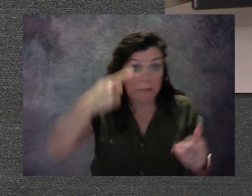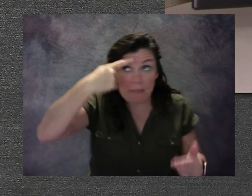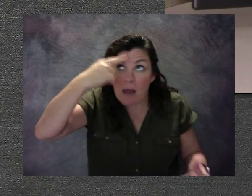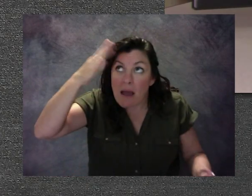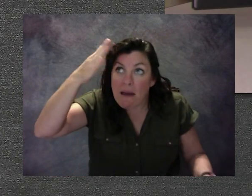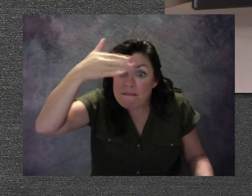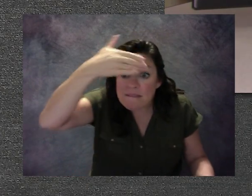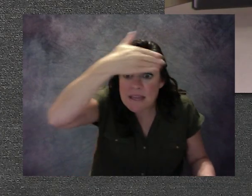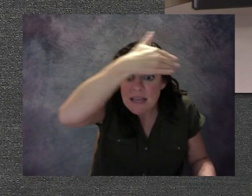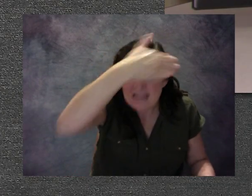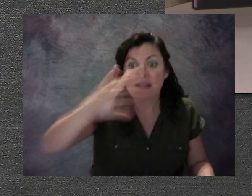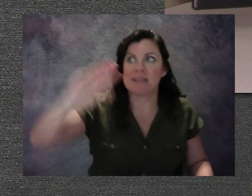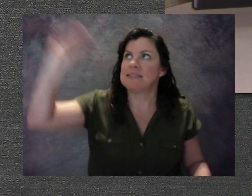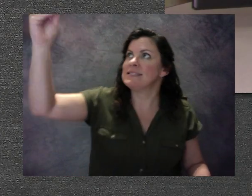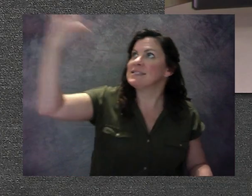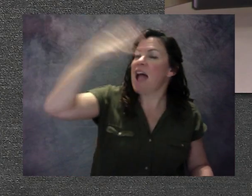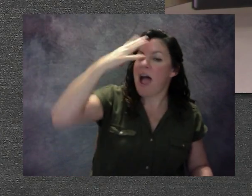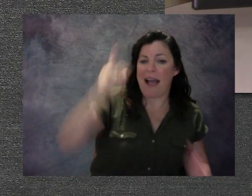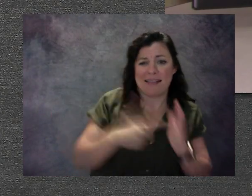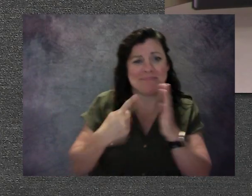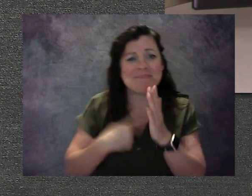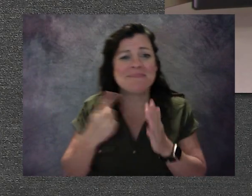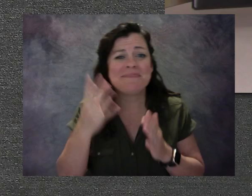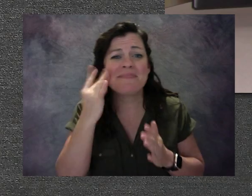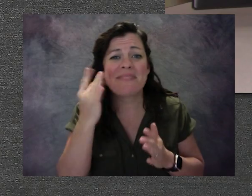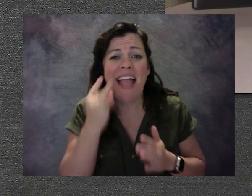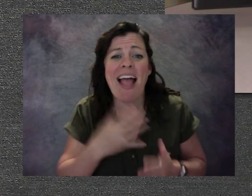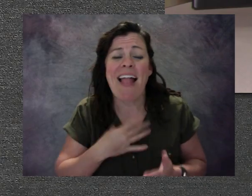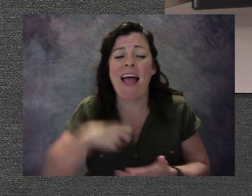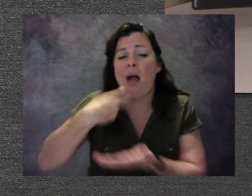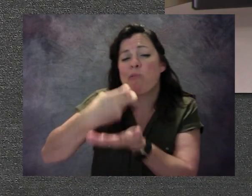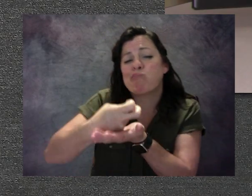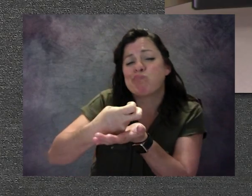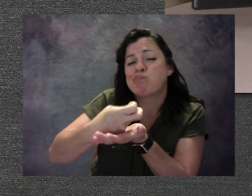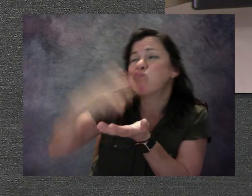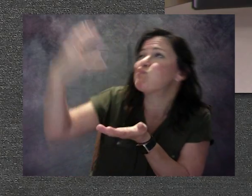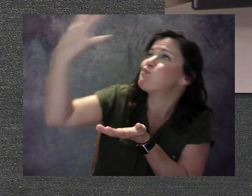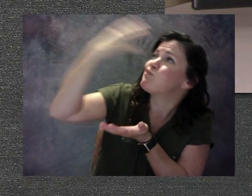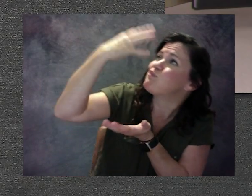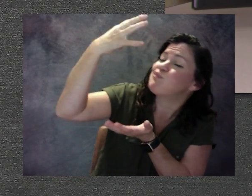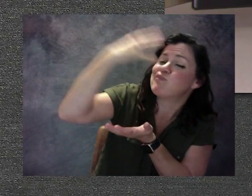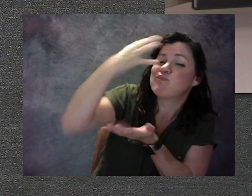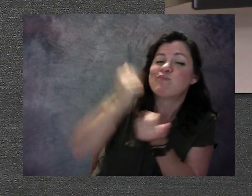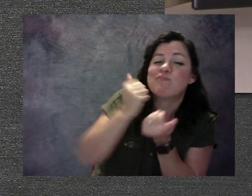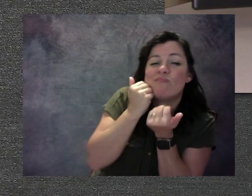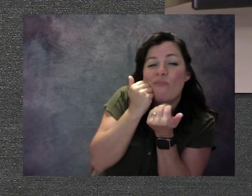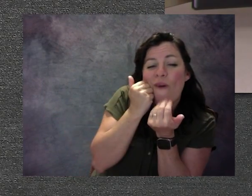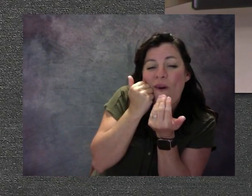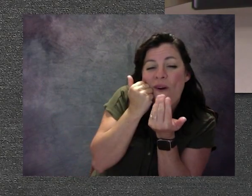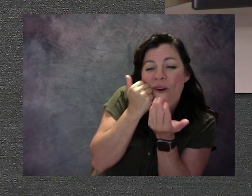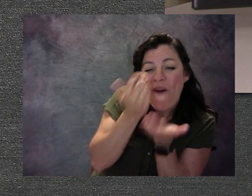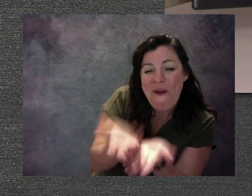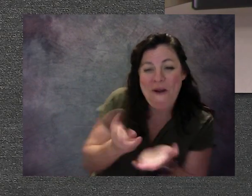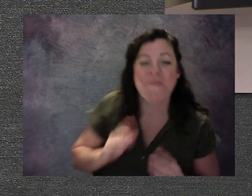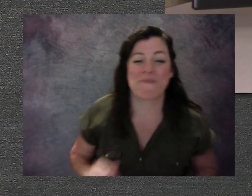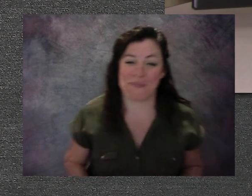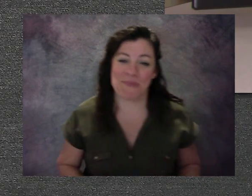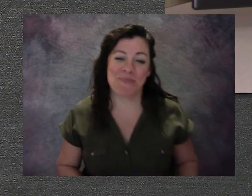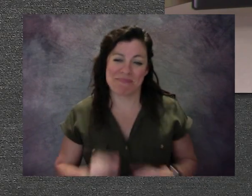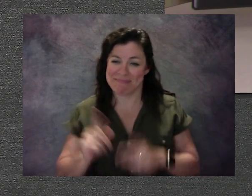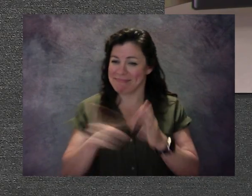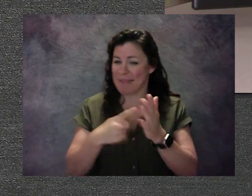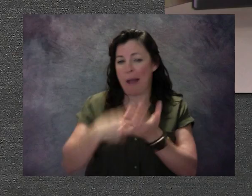know I see some cats laying on a chair that has through the sun coming down through the